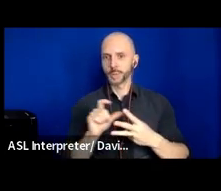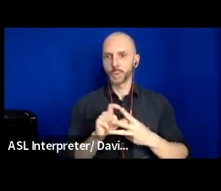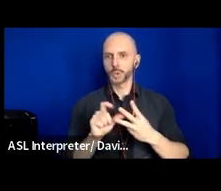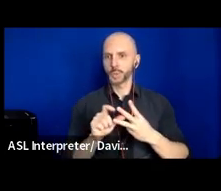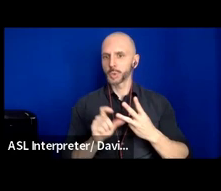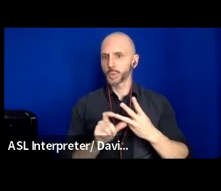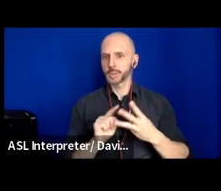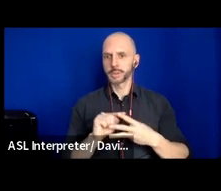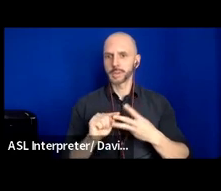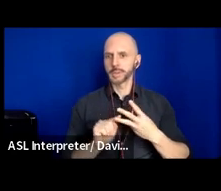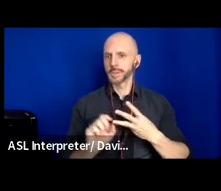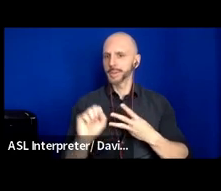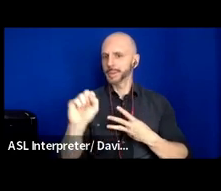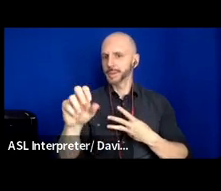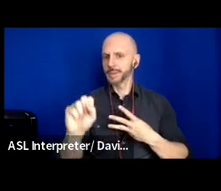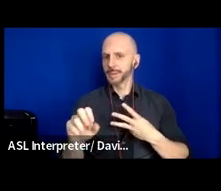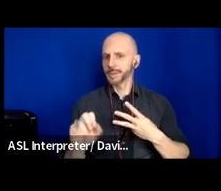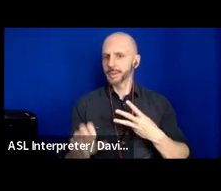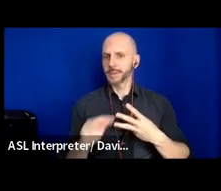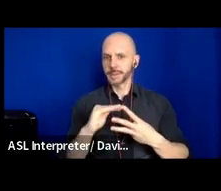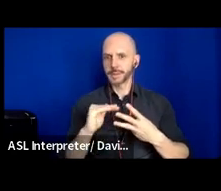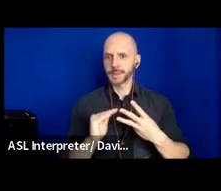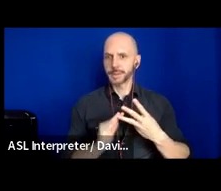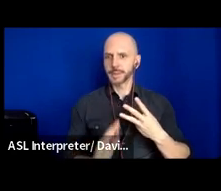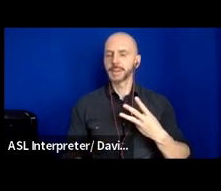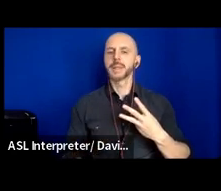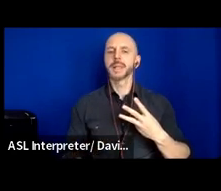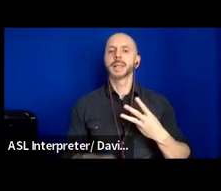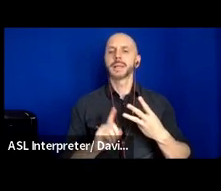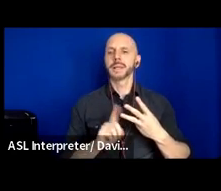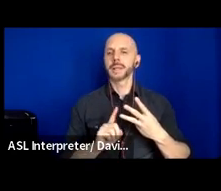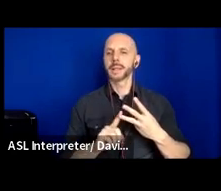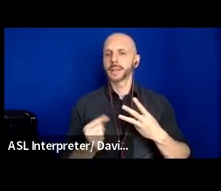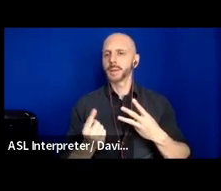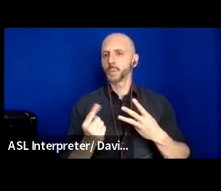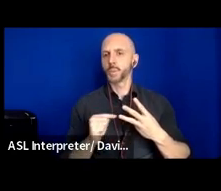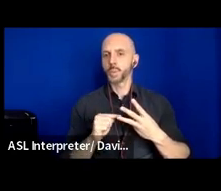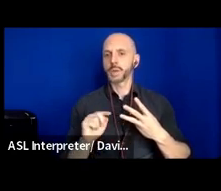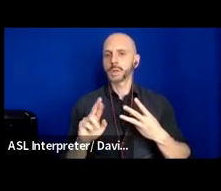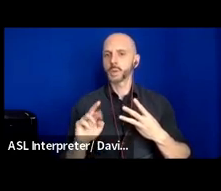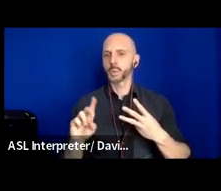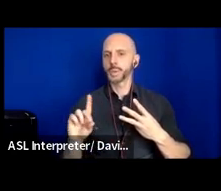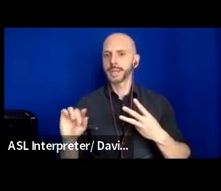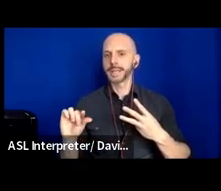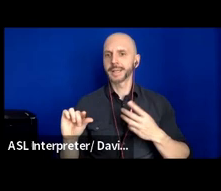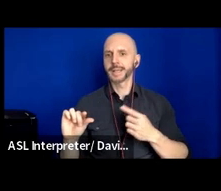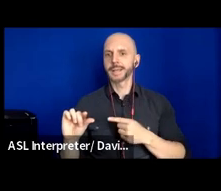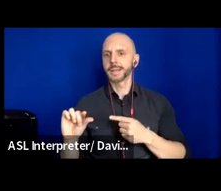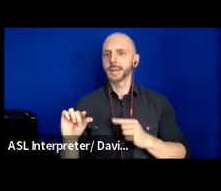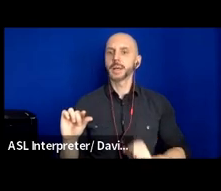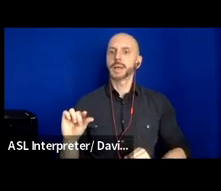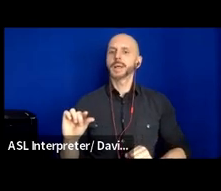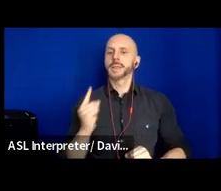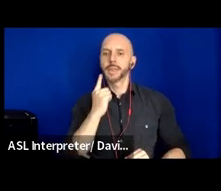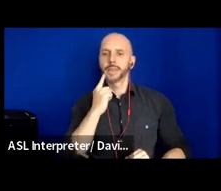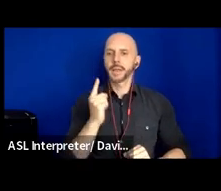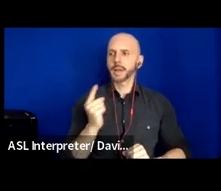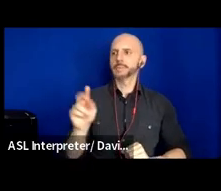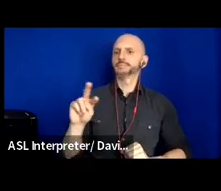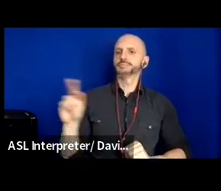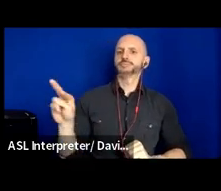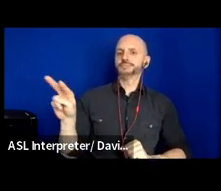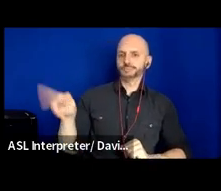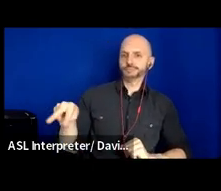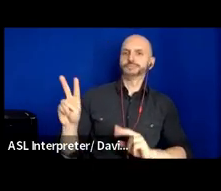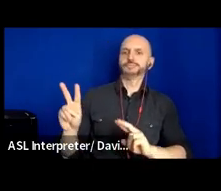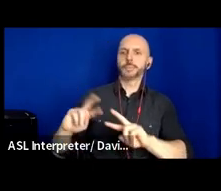of this you can explore a little bit more. But reading basically is, kind of to tell someone off, but in a very sort of underhanded way